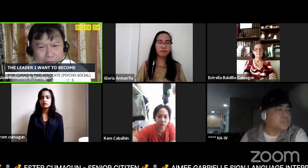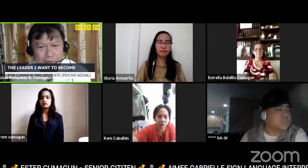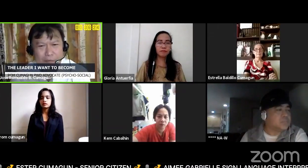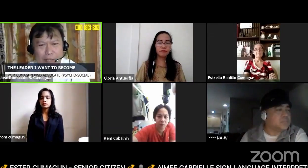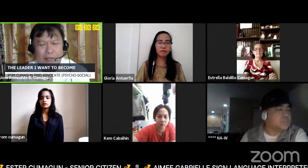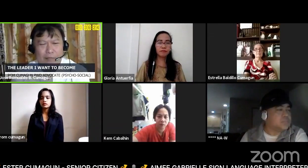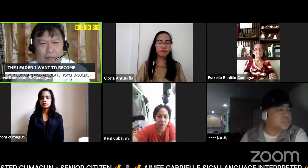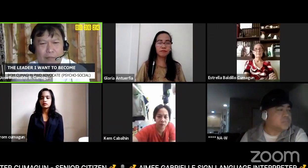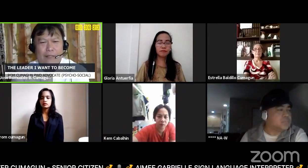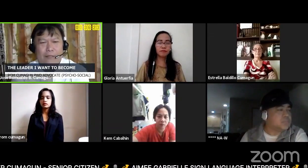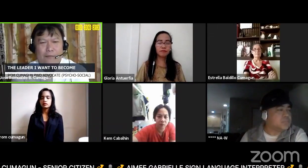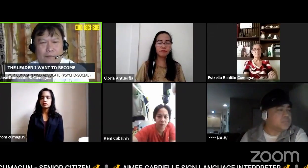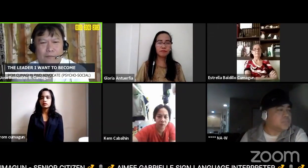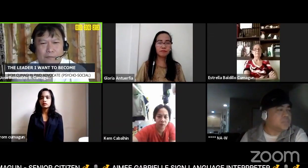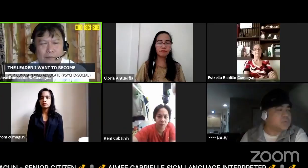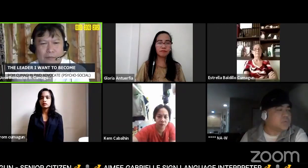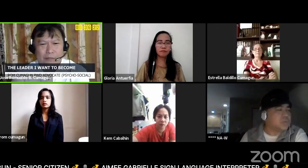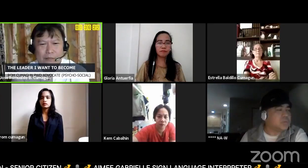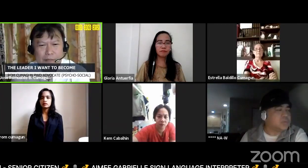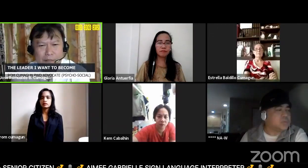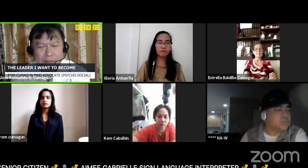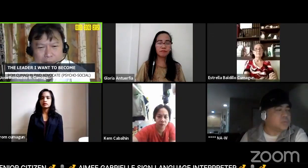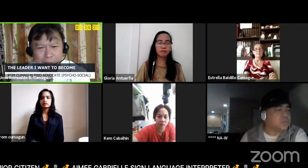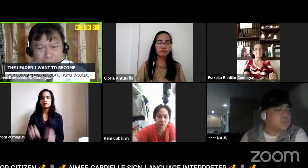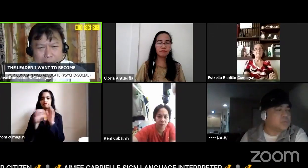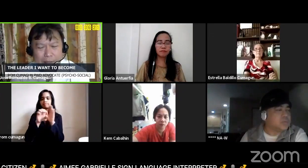In my case, for example,